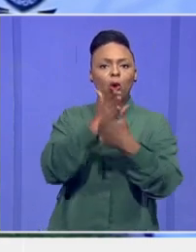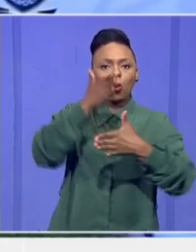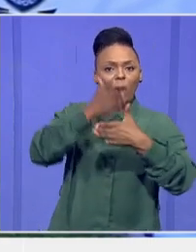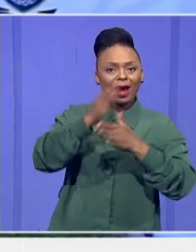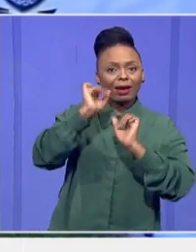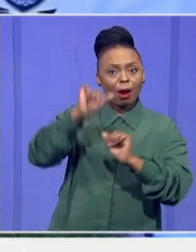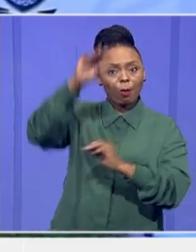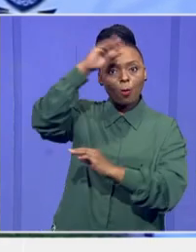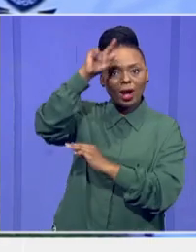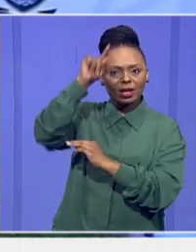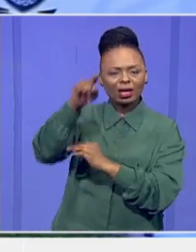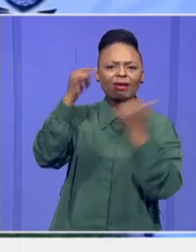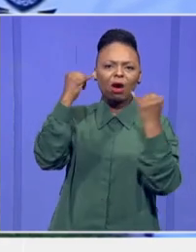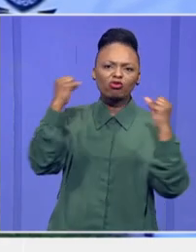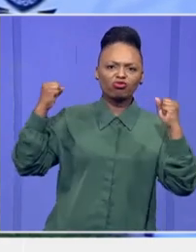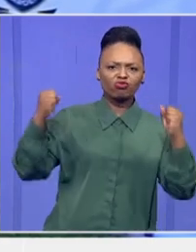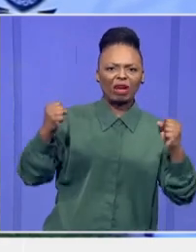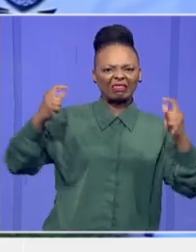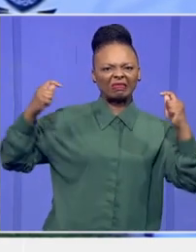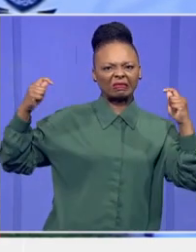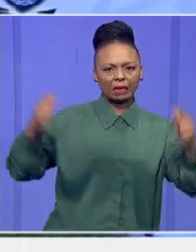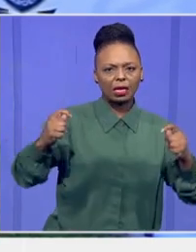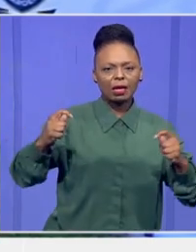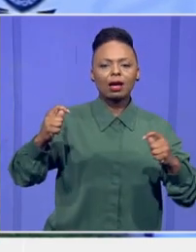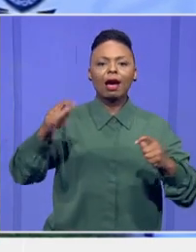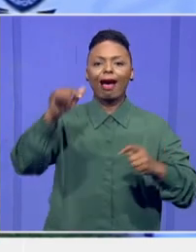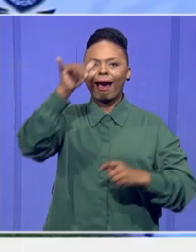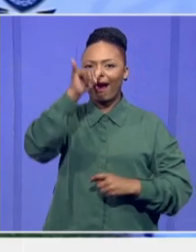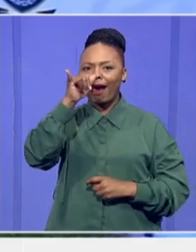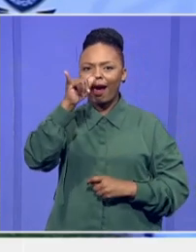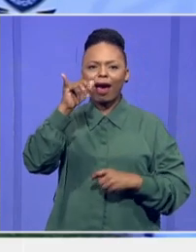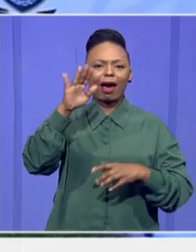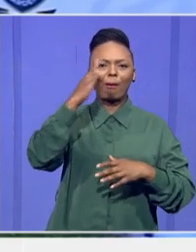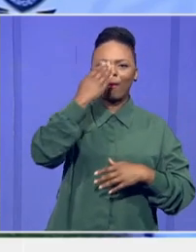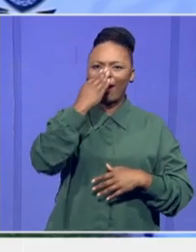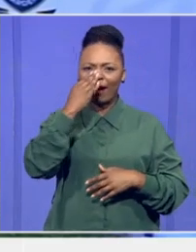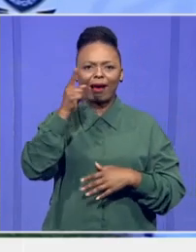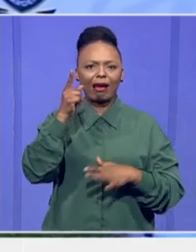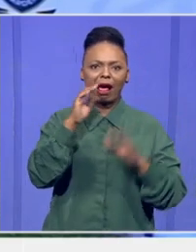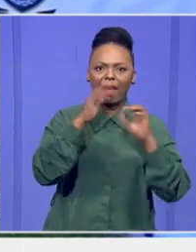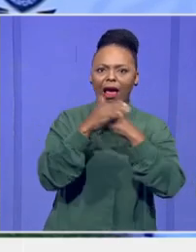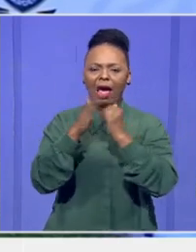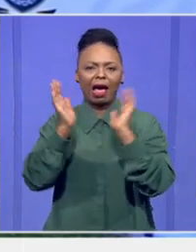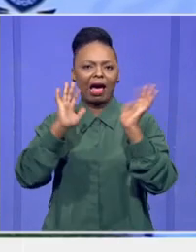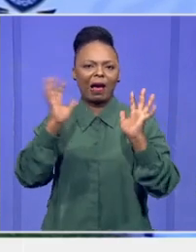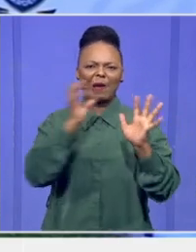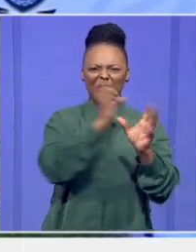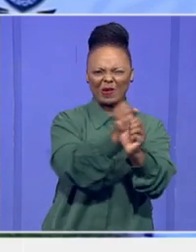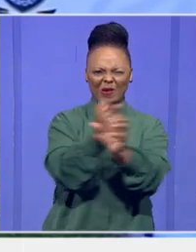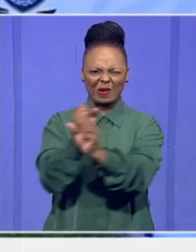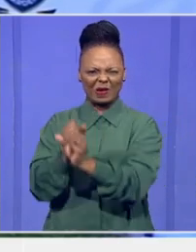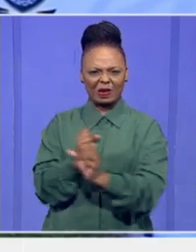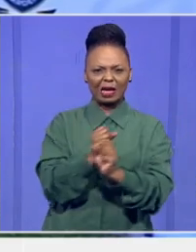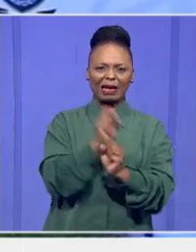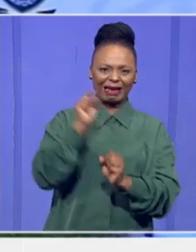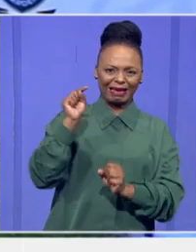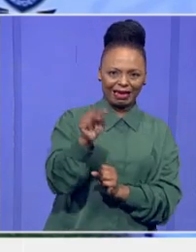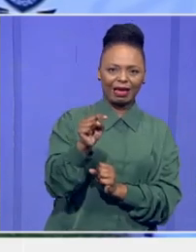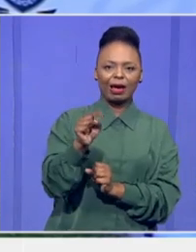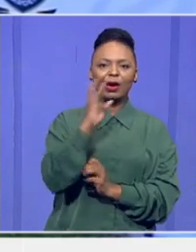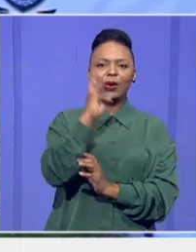police is strengthened and that criminals have nowhere to hide and that criminals are really